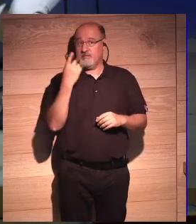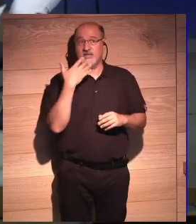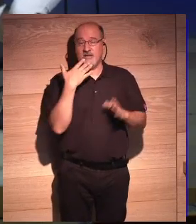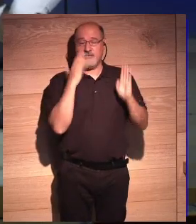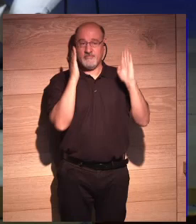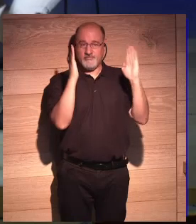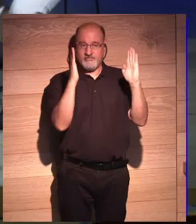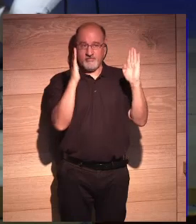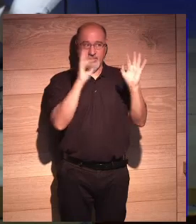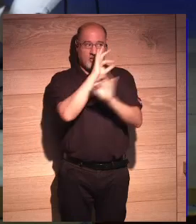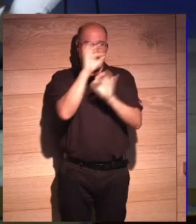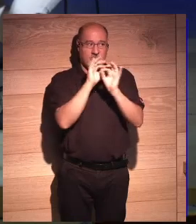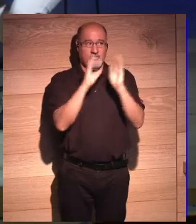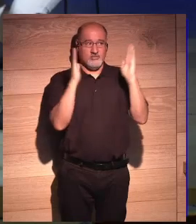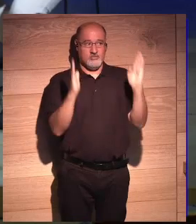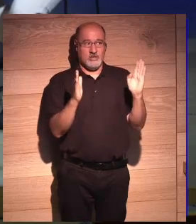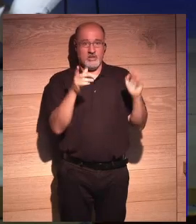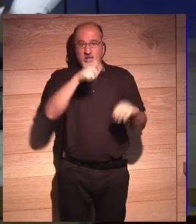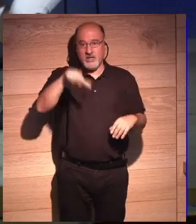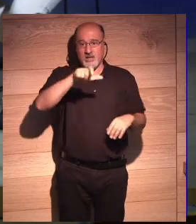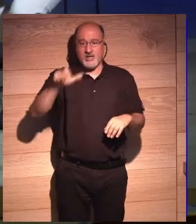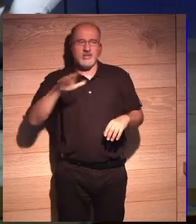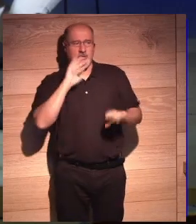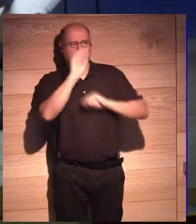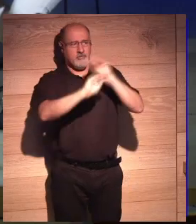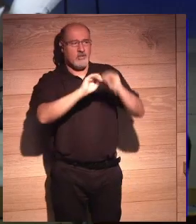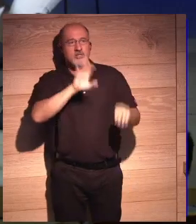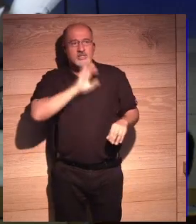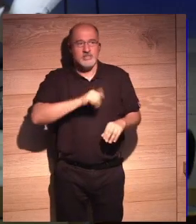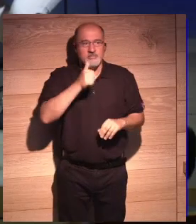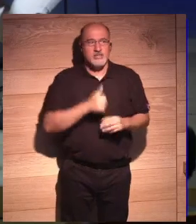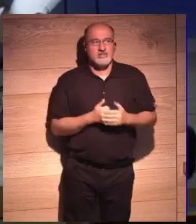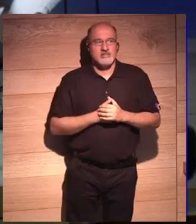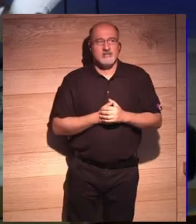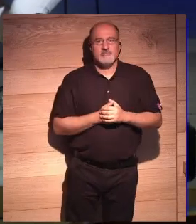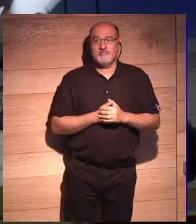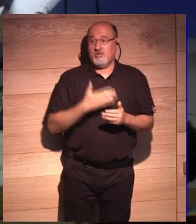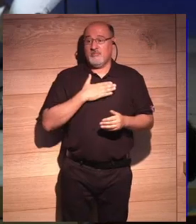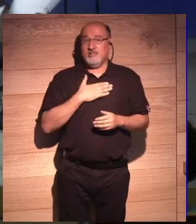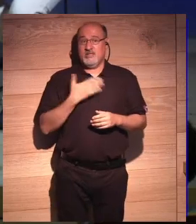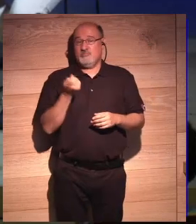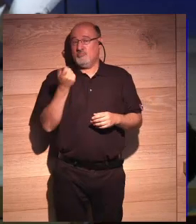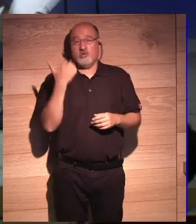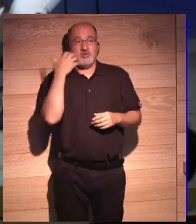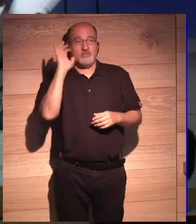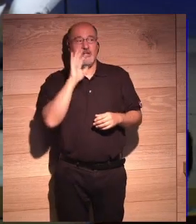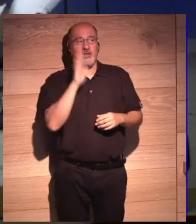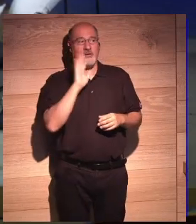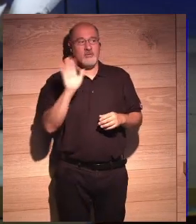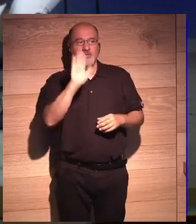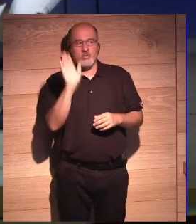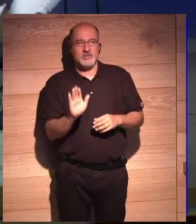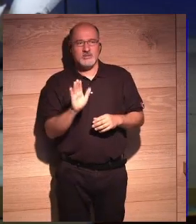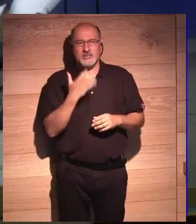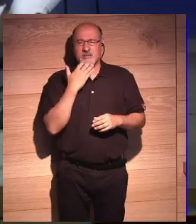materializes. So after this second cycle, I guess that there will be lots of people who will have questions that will be much more interesting than mine,